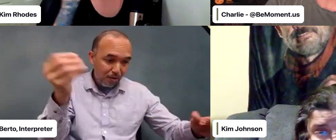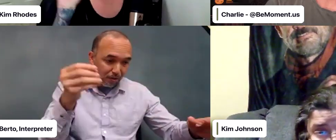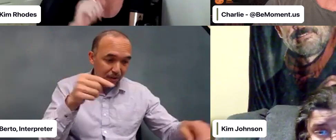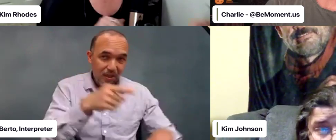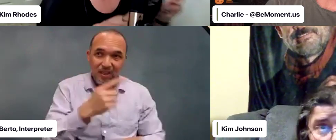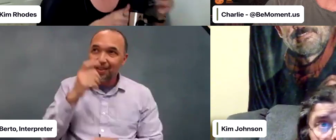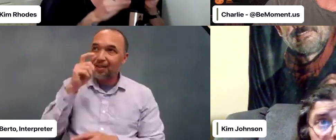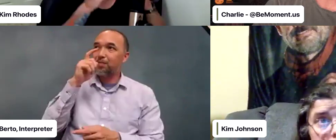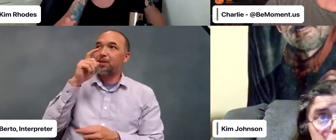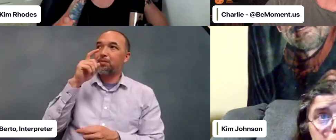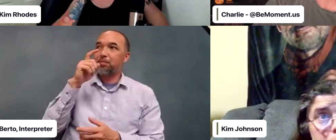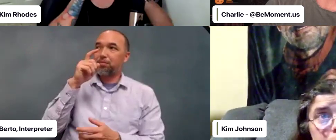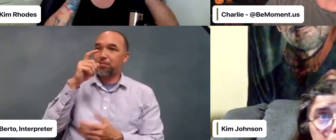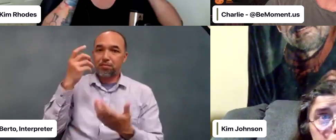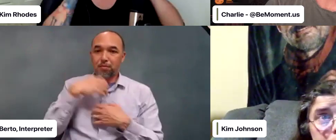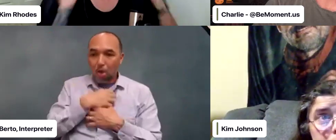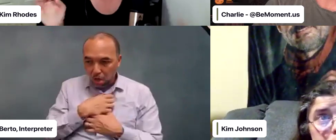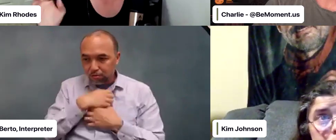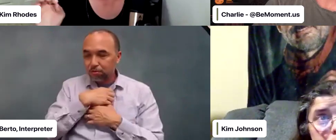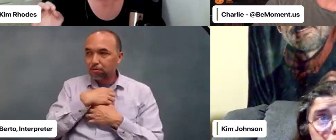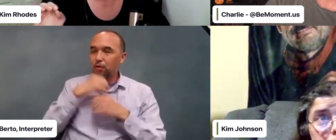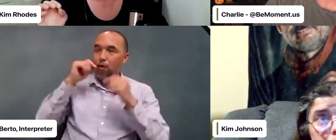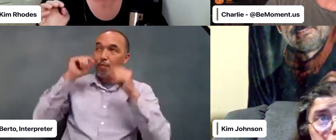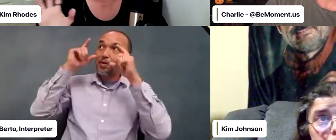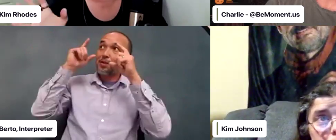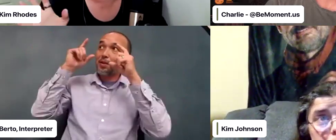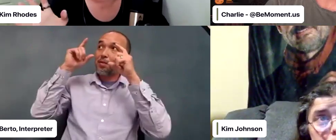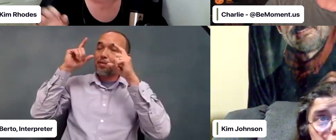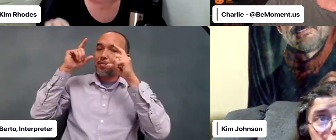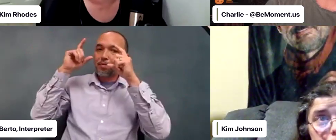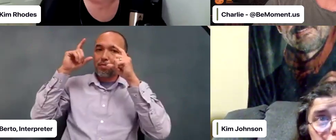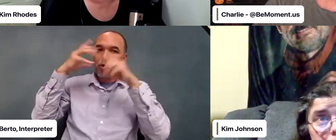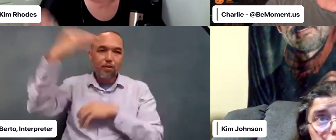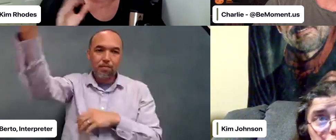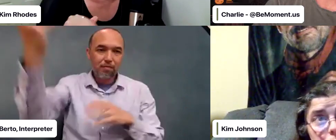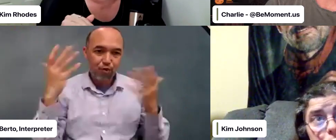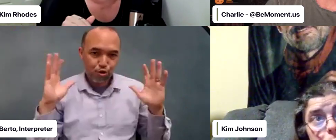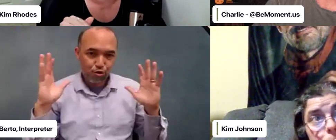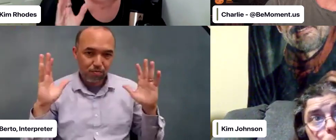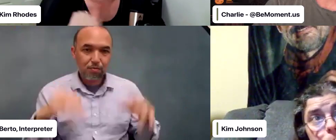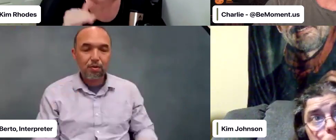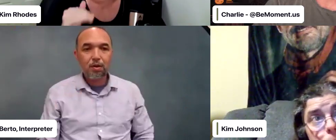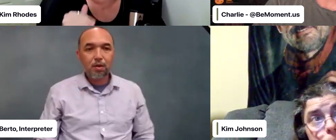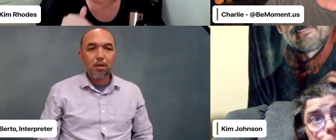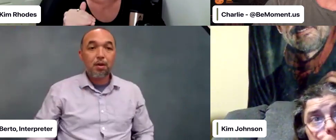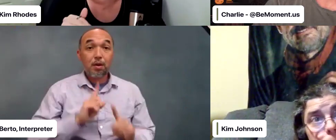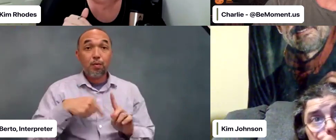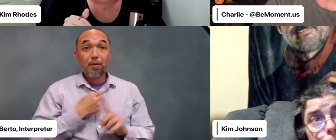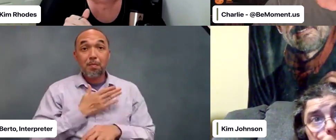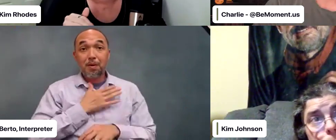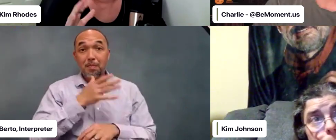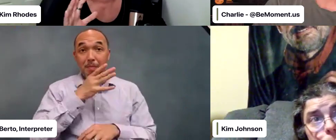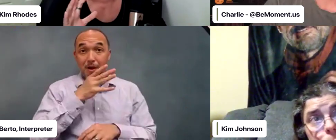was like looking at a chair. And that was fucking amazing. And then when my mom went, I was sleeping next to